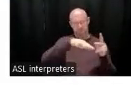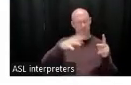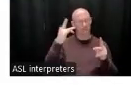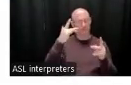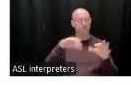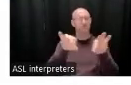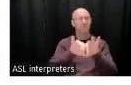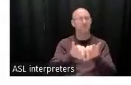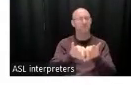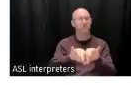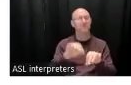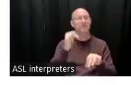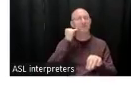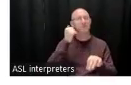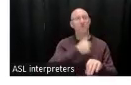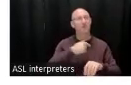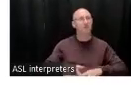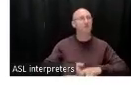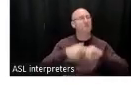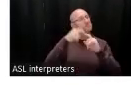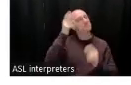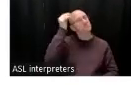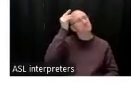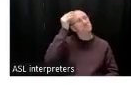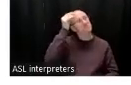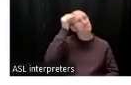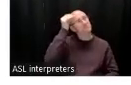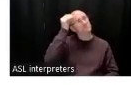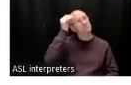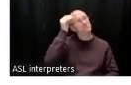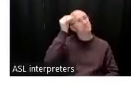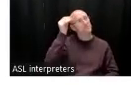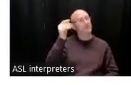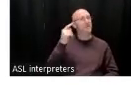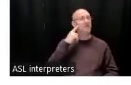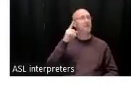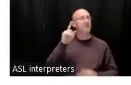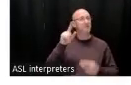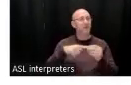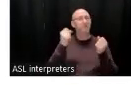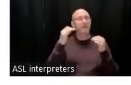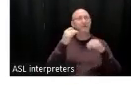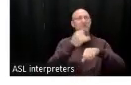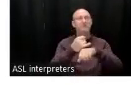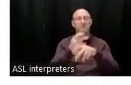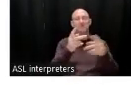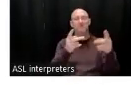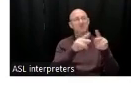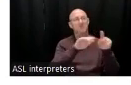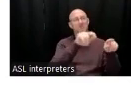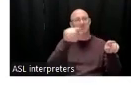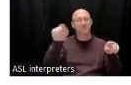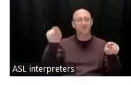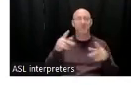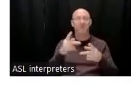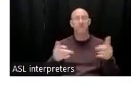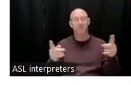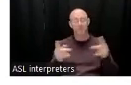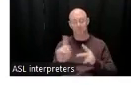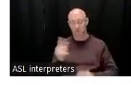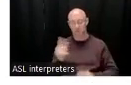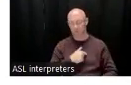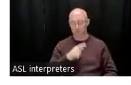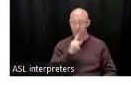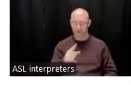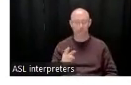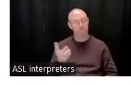overall? If we stop and consider, those of us on this call are from many different institutions and locations, and the place where we are is kind of